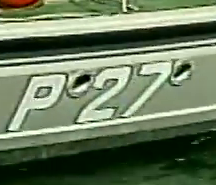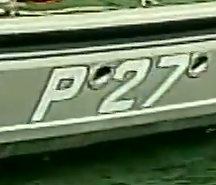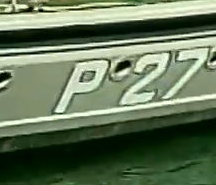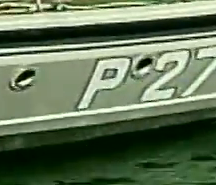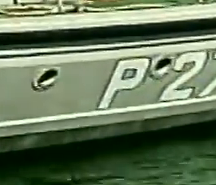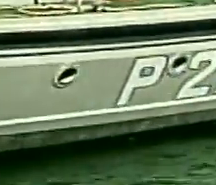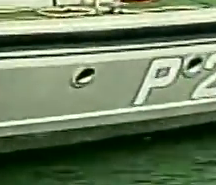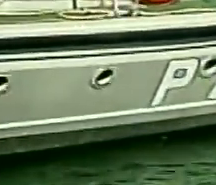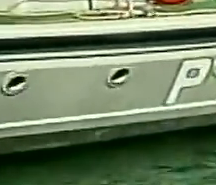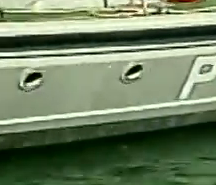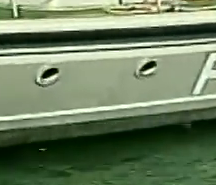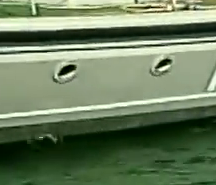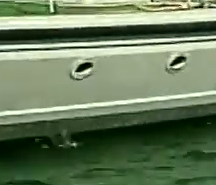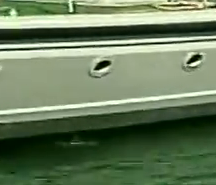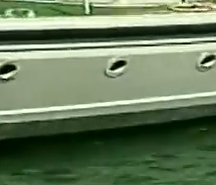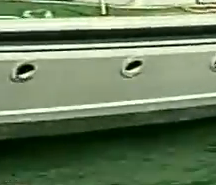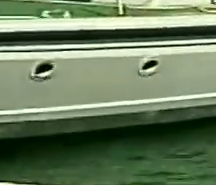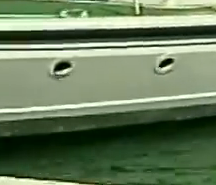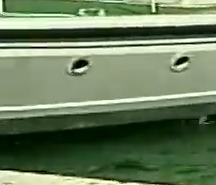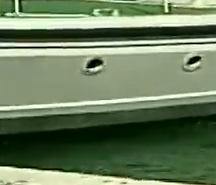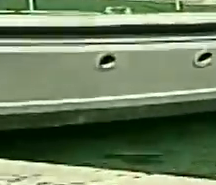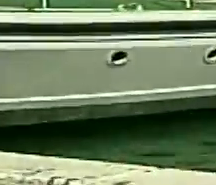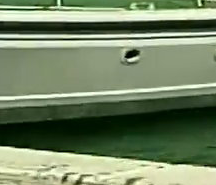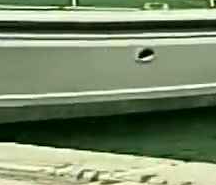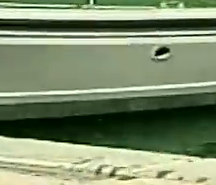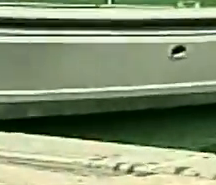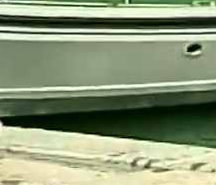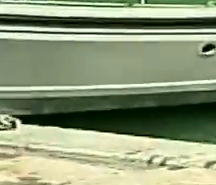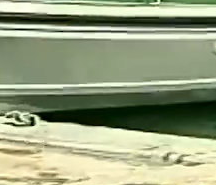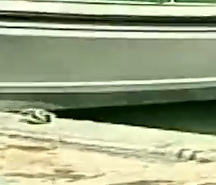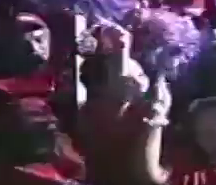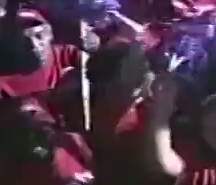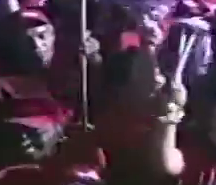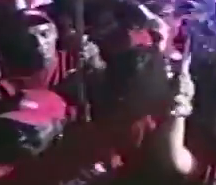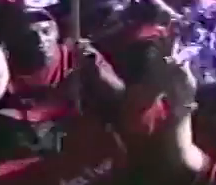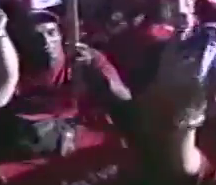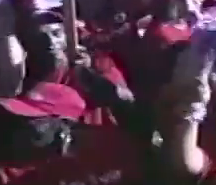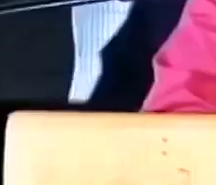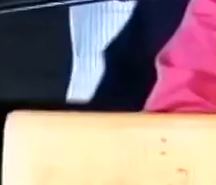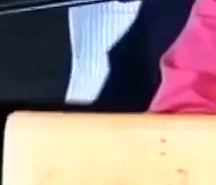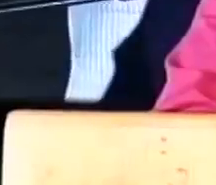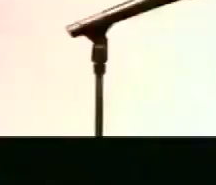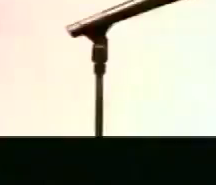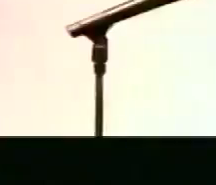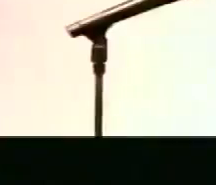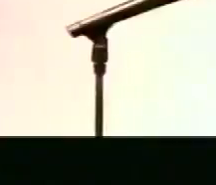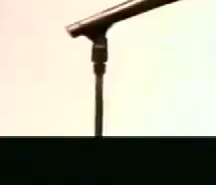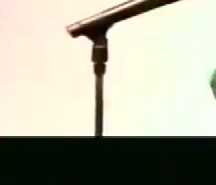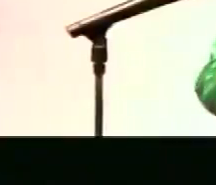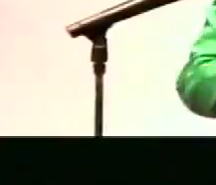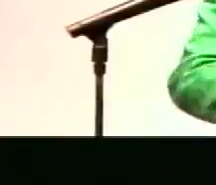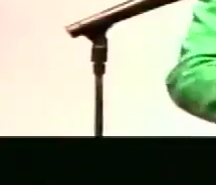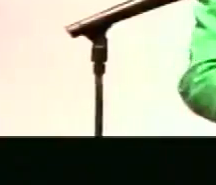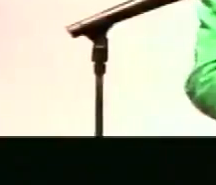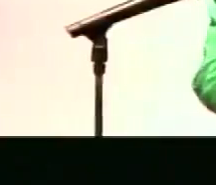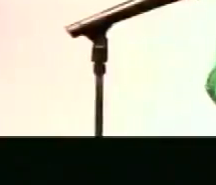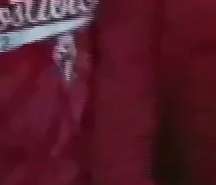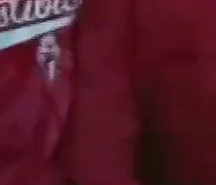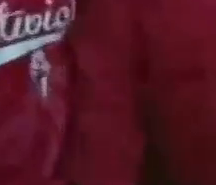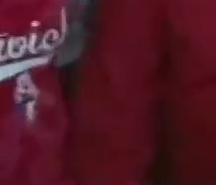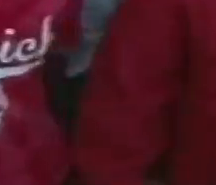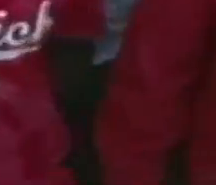Coming up in the Bahamas tonight, the largest upgrade to the Royal Bahamas Defense Force in history announced, the F&M and DNA back on the campaign trail last